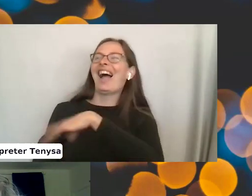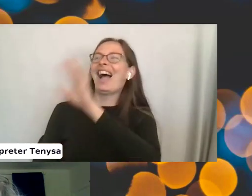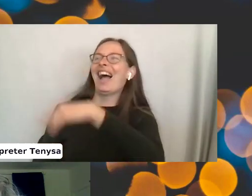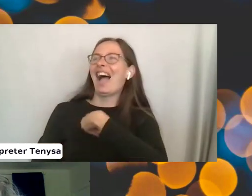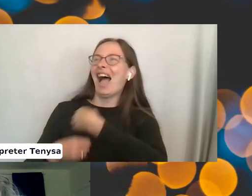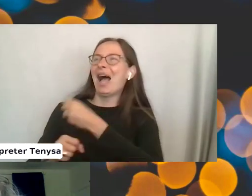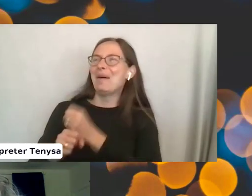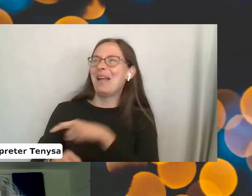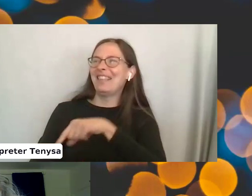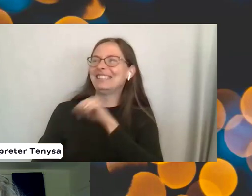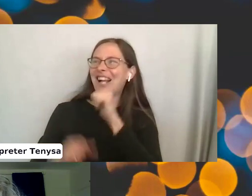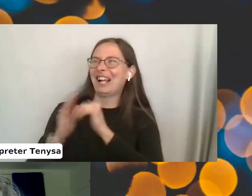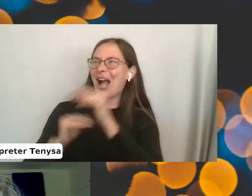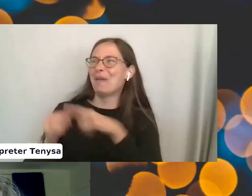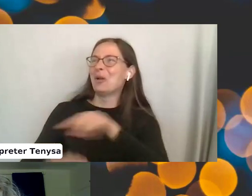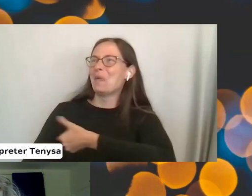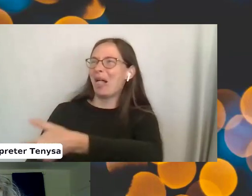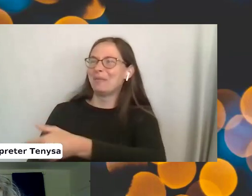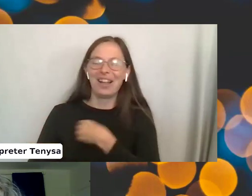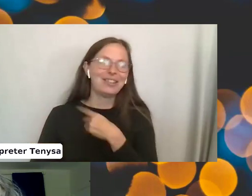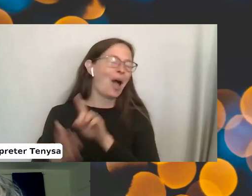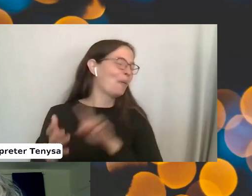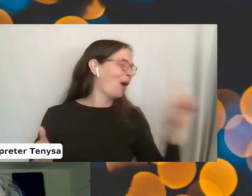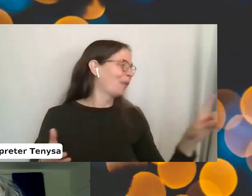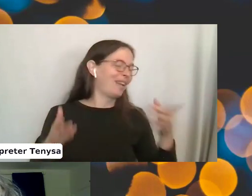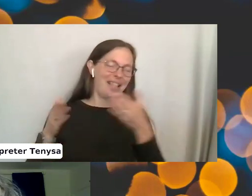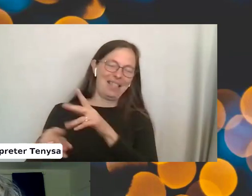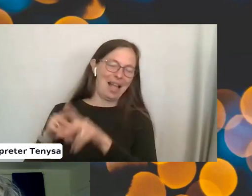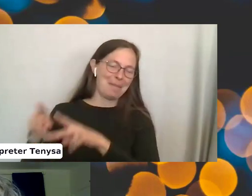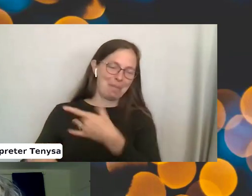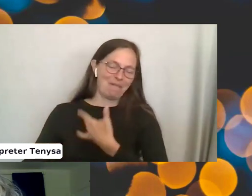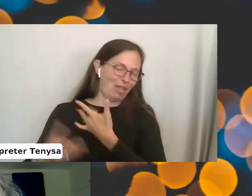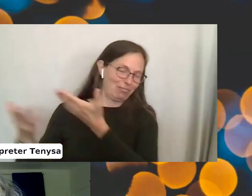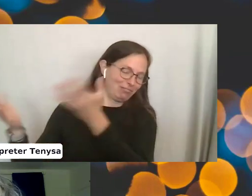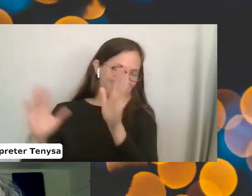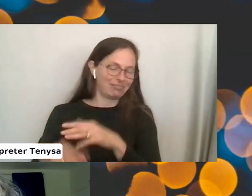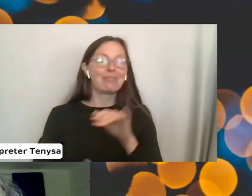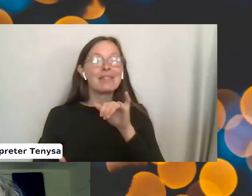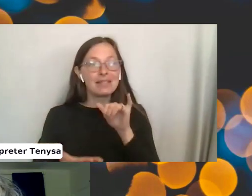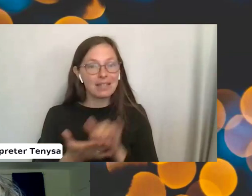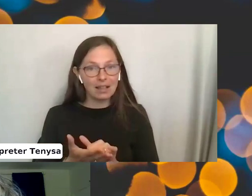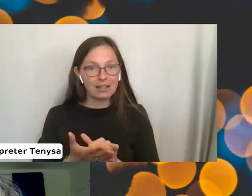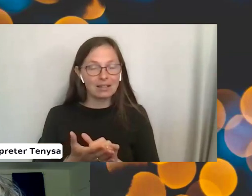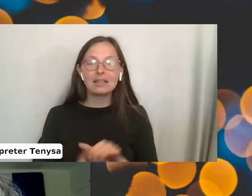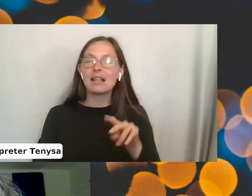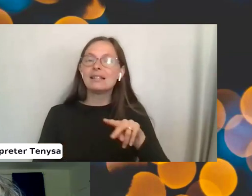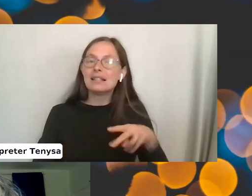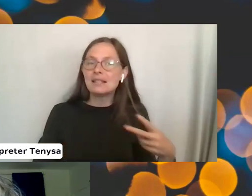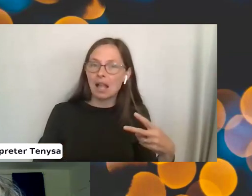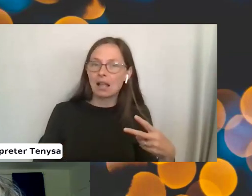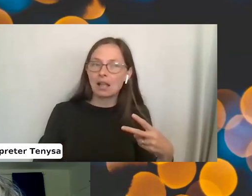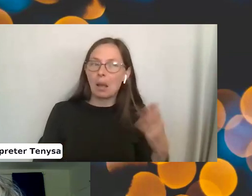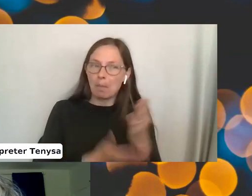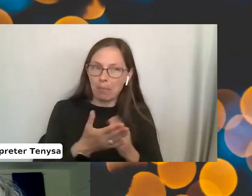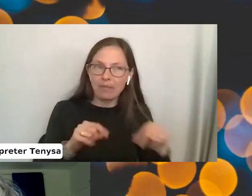for everybody. You're welcome. And then I walk away and let people have their feelings. Because that's the second side of this